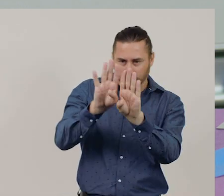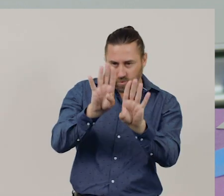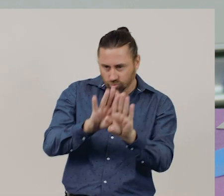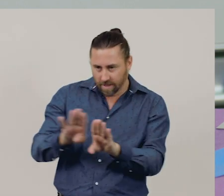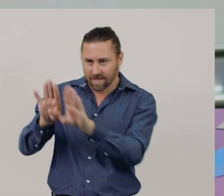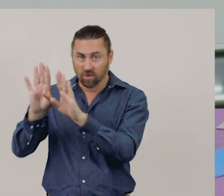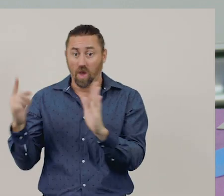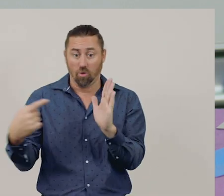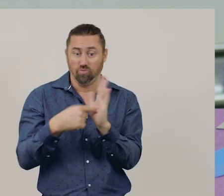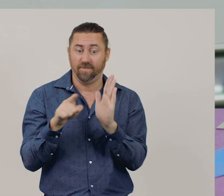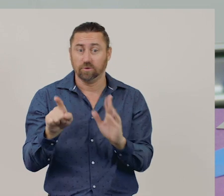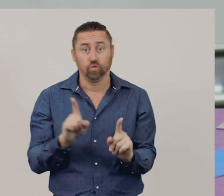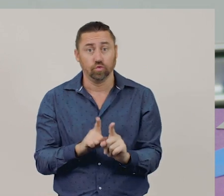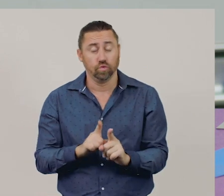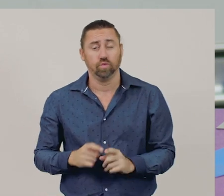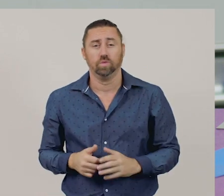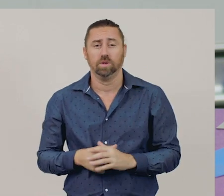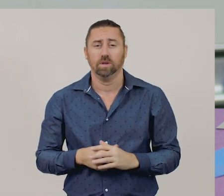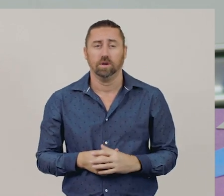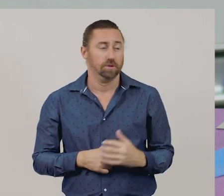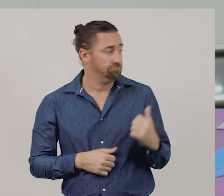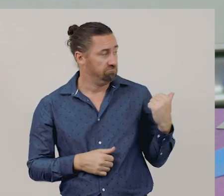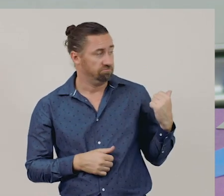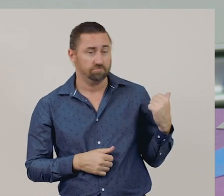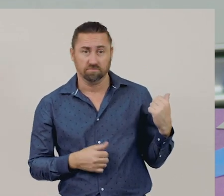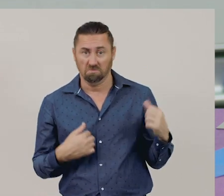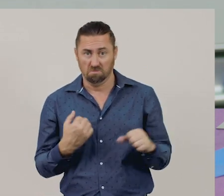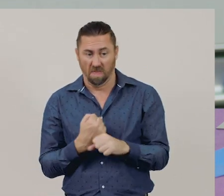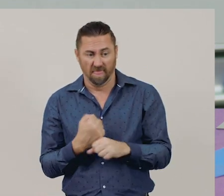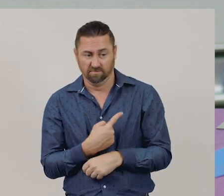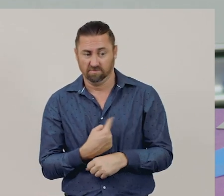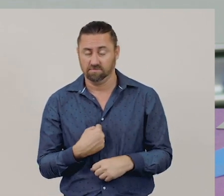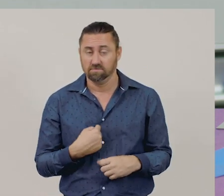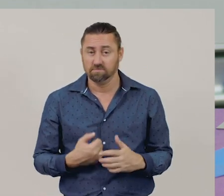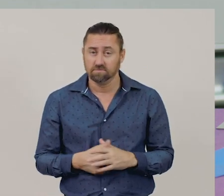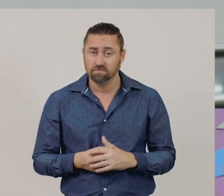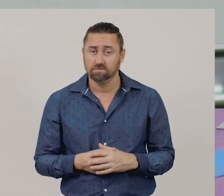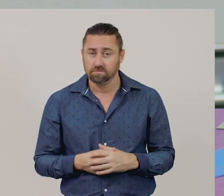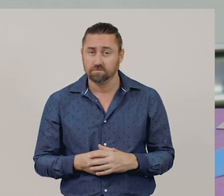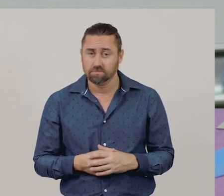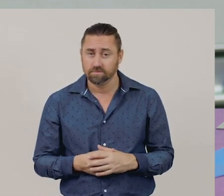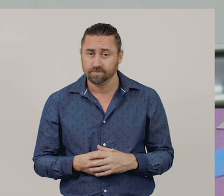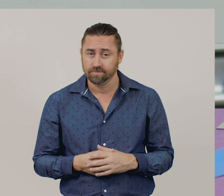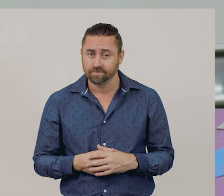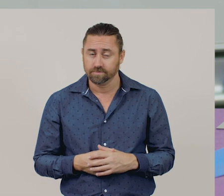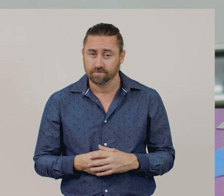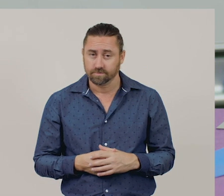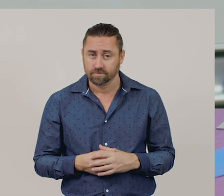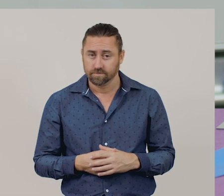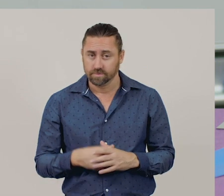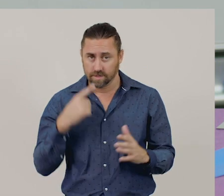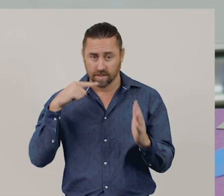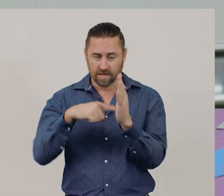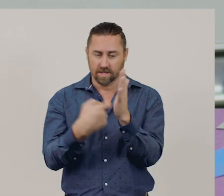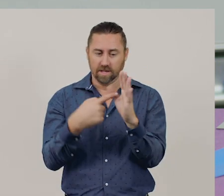and reflection symmetry. Here's an object I made from some blocks. See how I translated it?